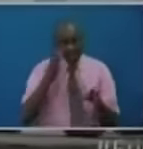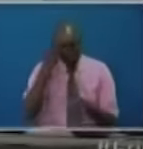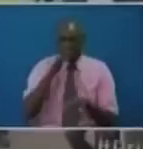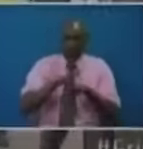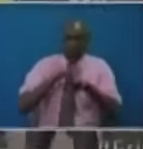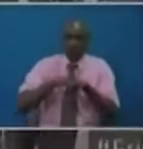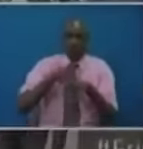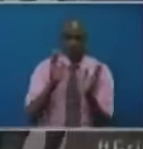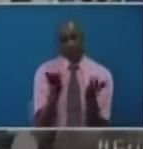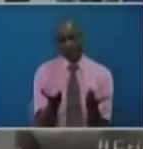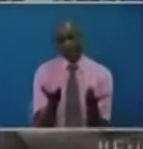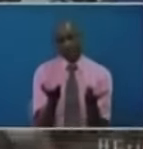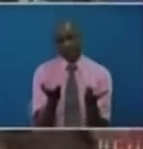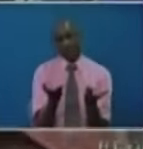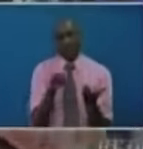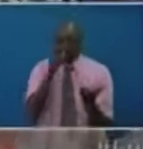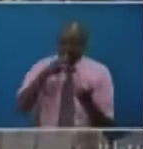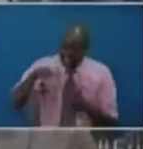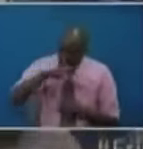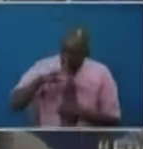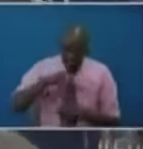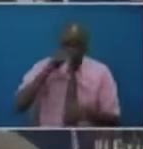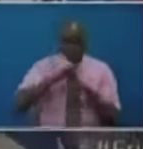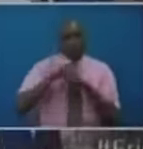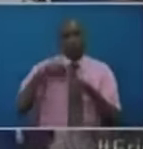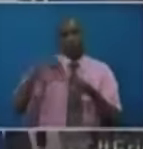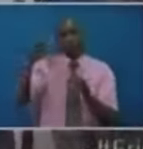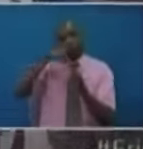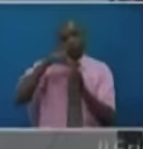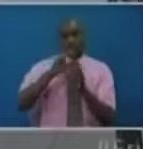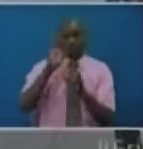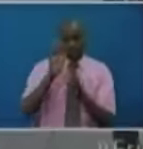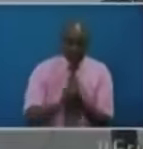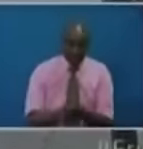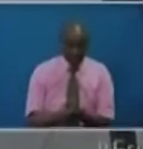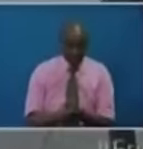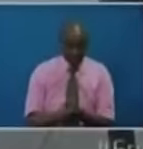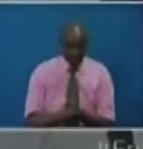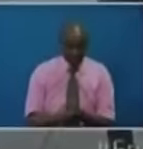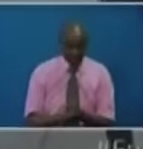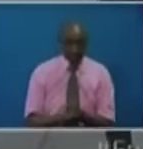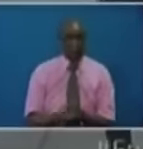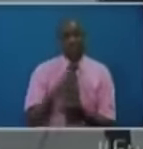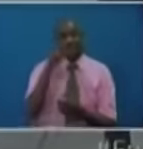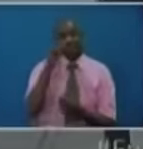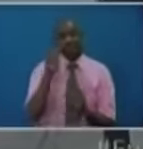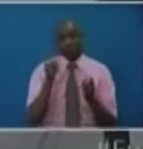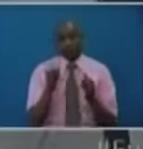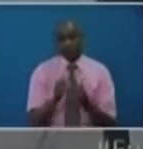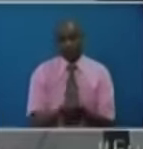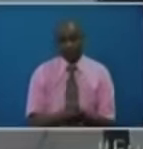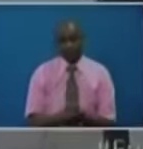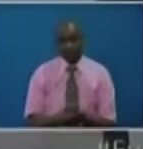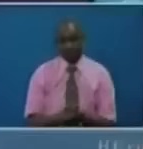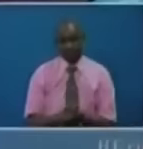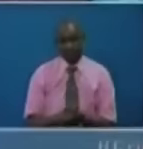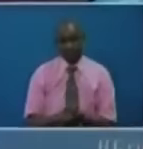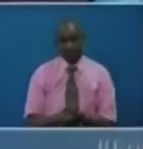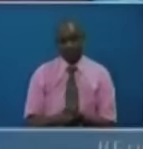which holds enormous potential for investors. Ashley Mazuri, KTN News.